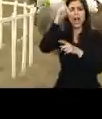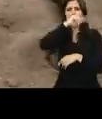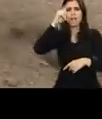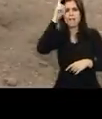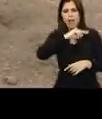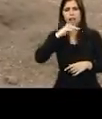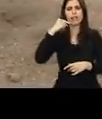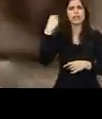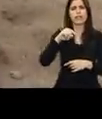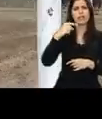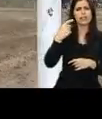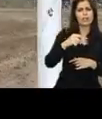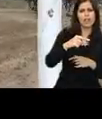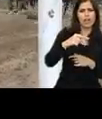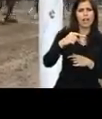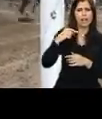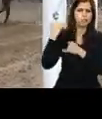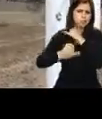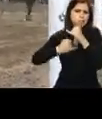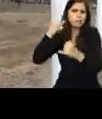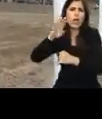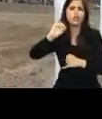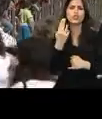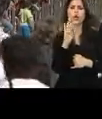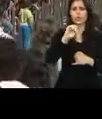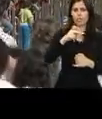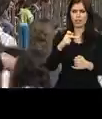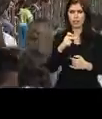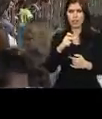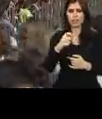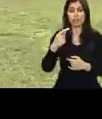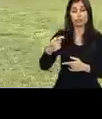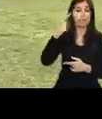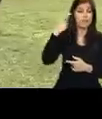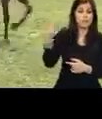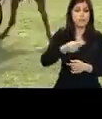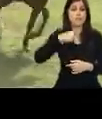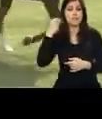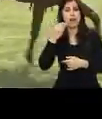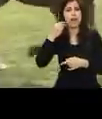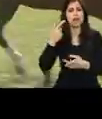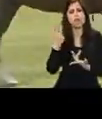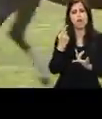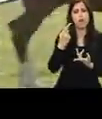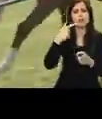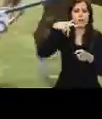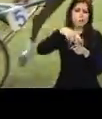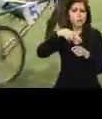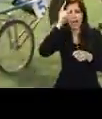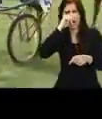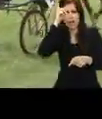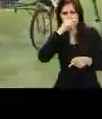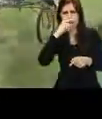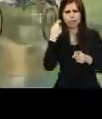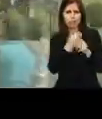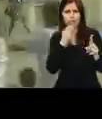Horse racing has a place reserved on the Sousa Valley's calendar of events, with the best names in the business defying all the obstacles and deserving